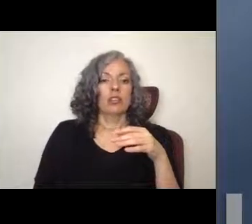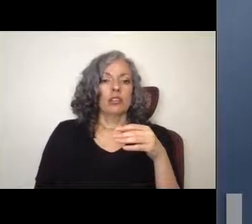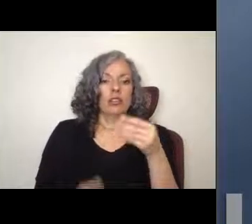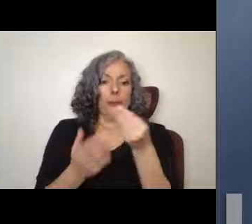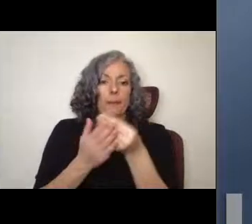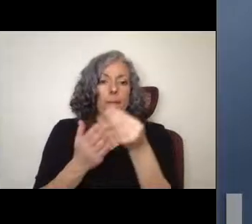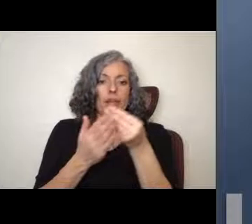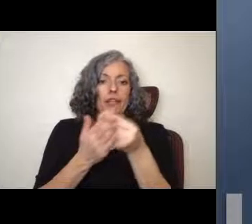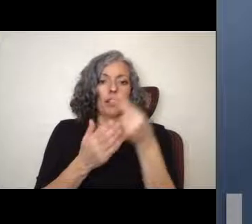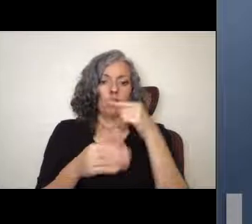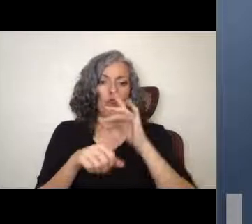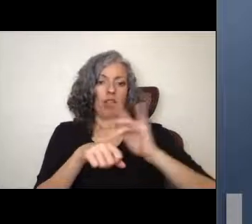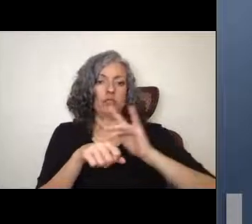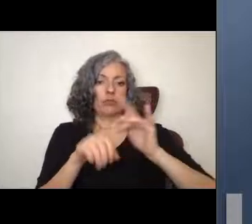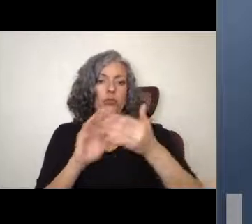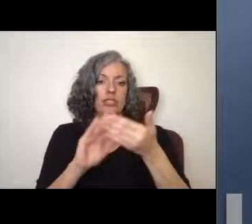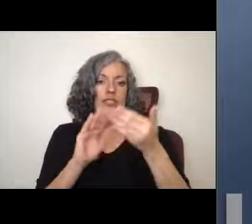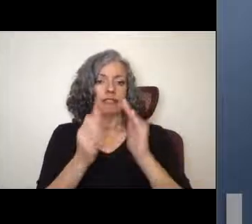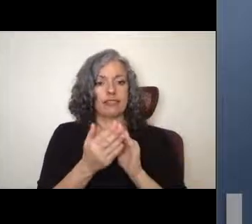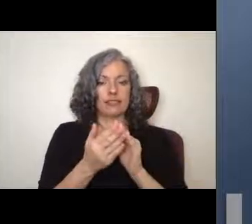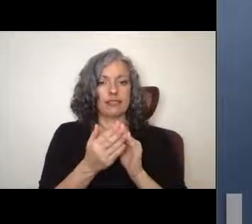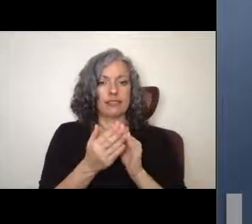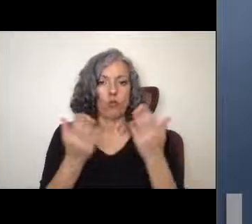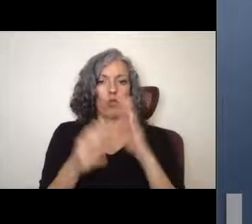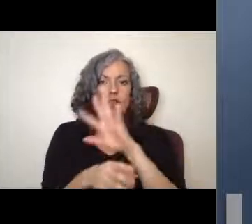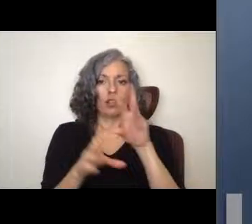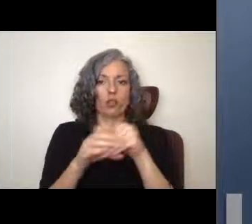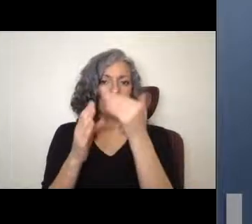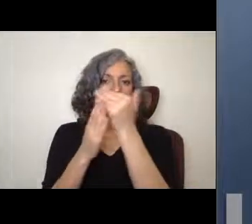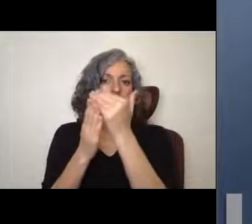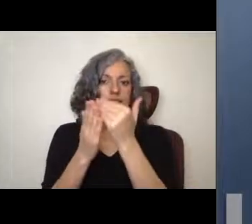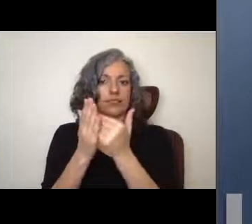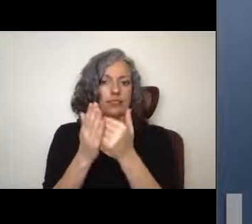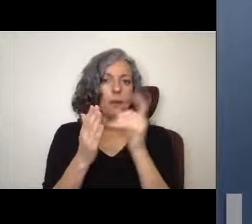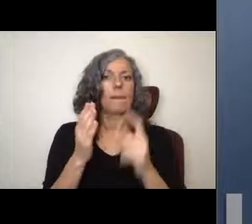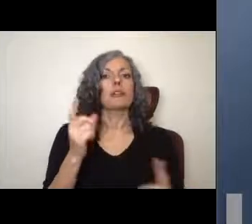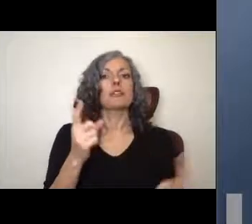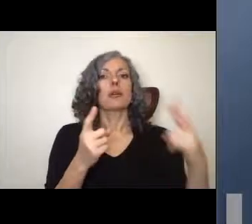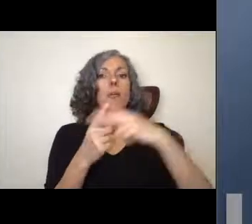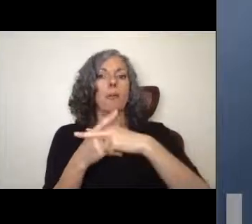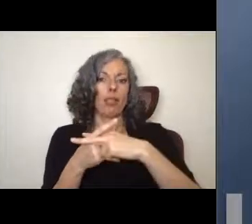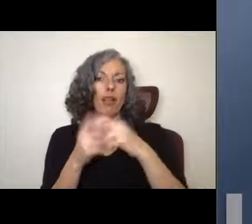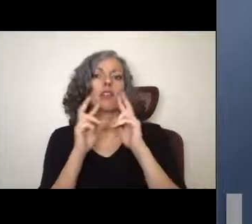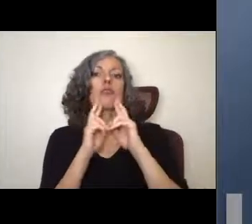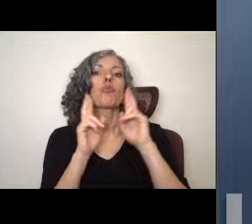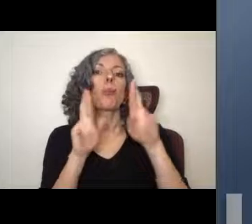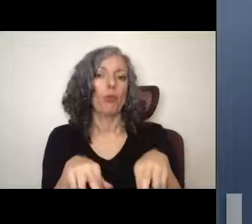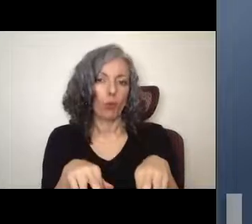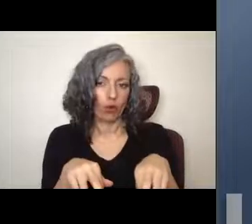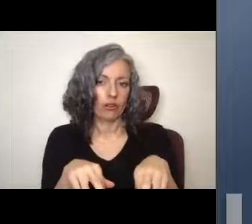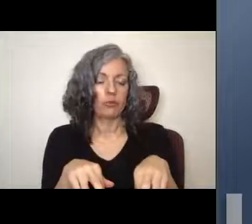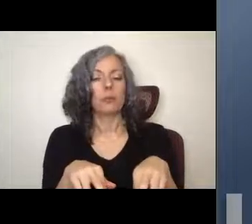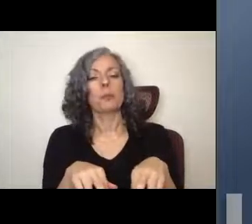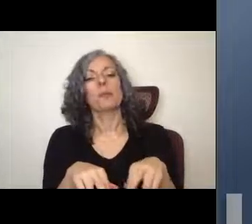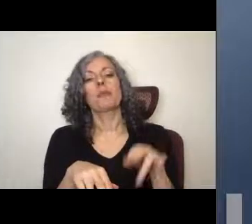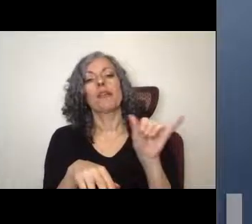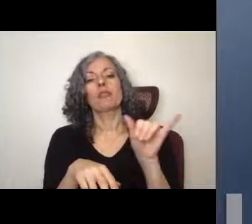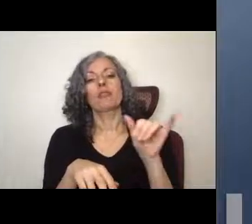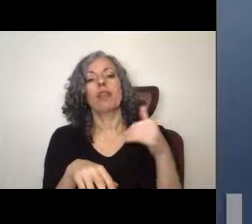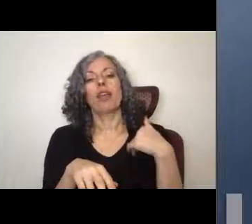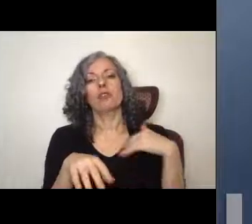For jurisdictions to be included in this list, they had to submit an eligibility report. Jurisdictions had to adopt